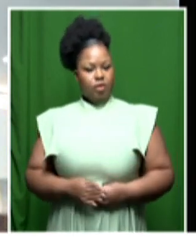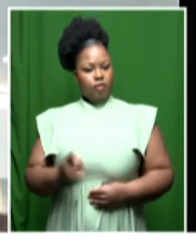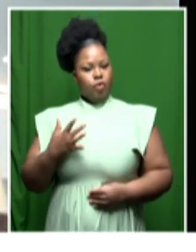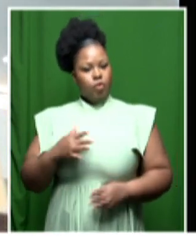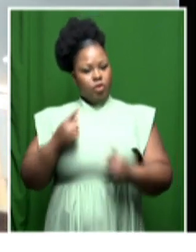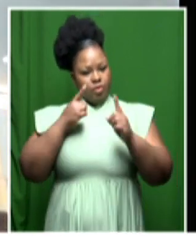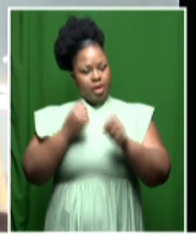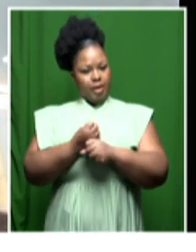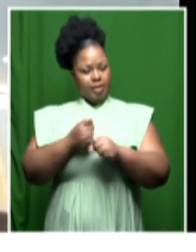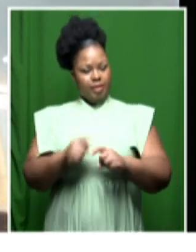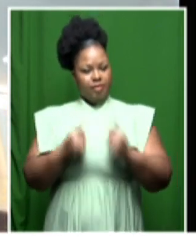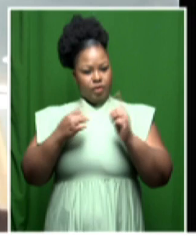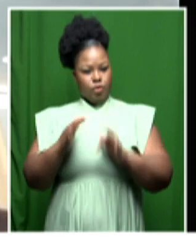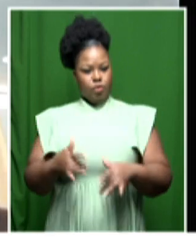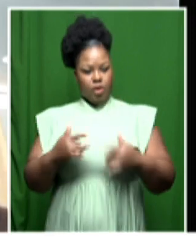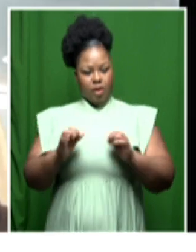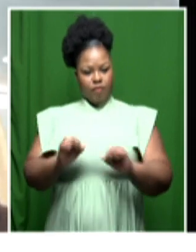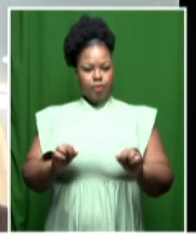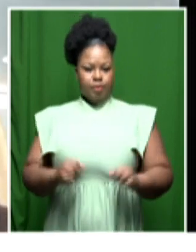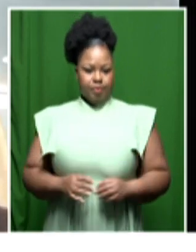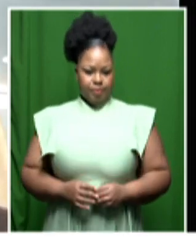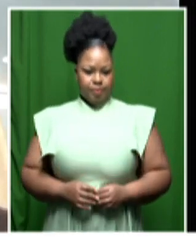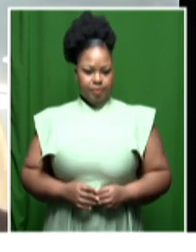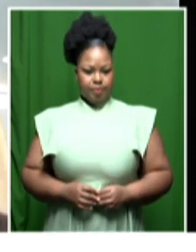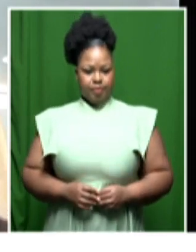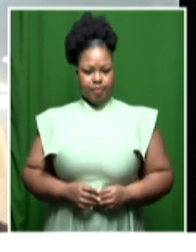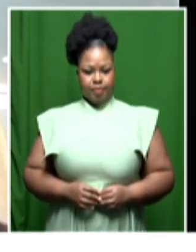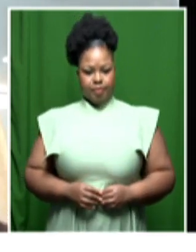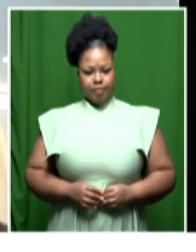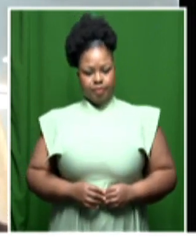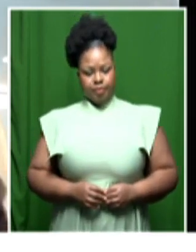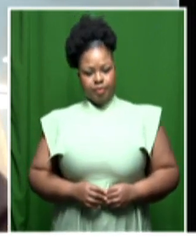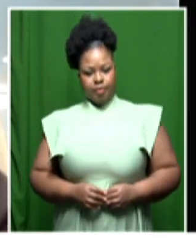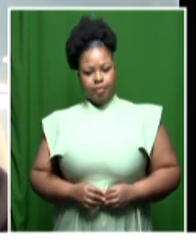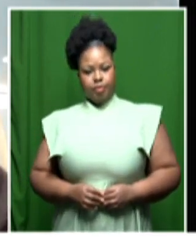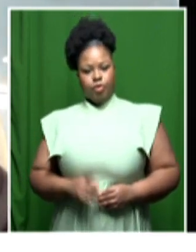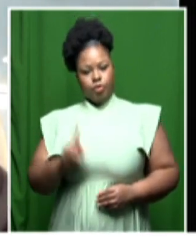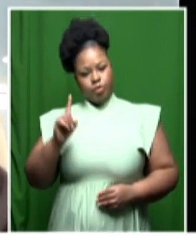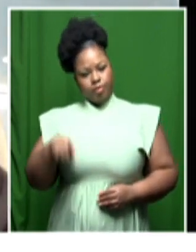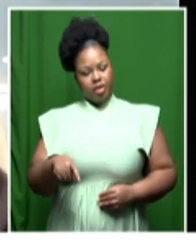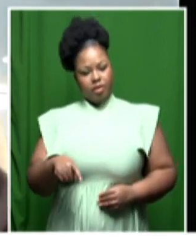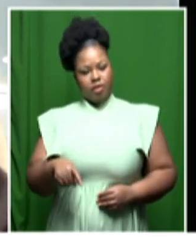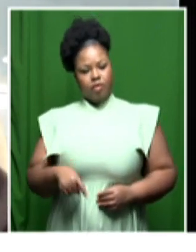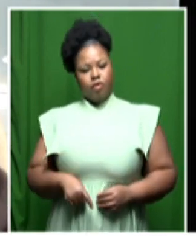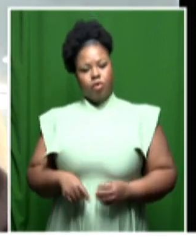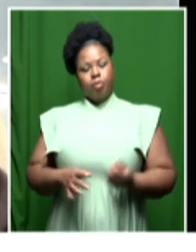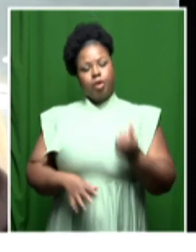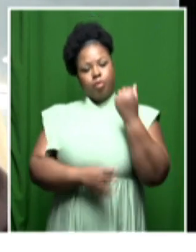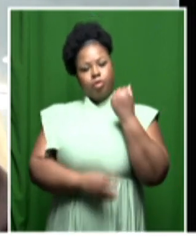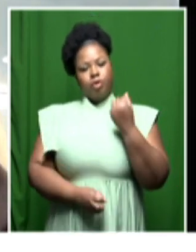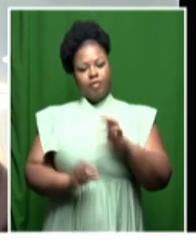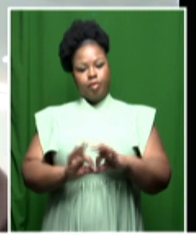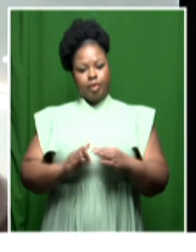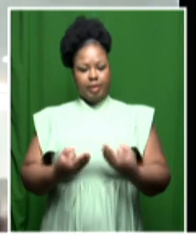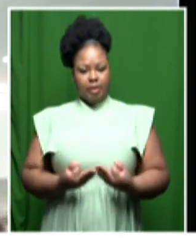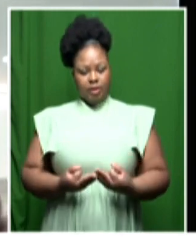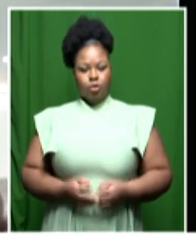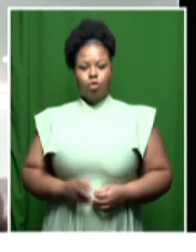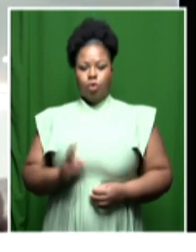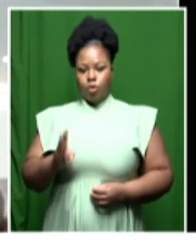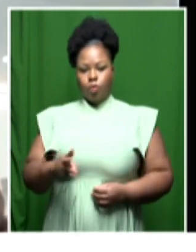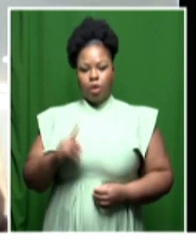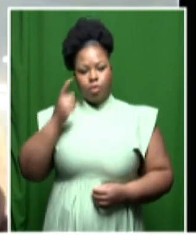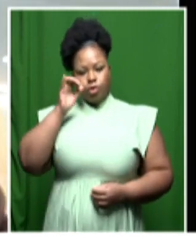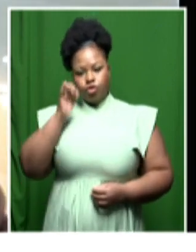make a difference in your life and those around you. You have to come from a financially disadvantaged family, so there will be